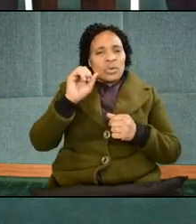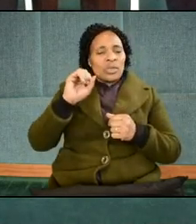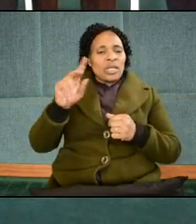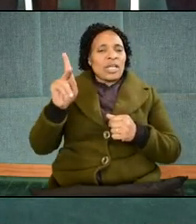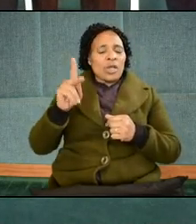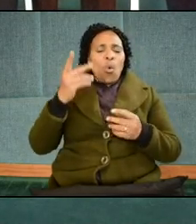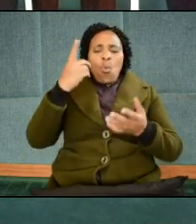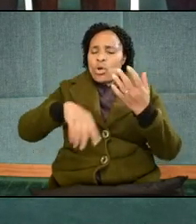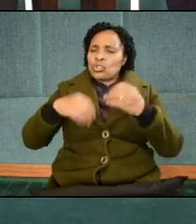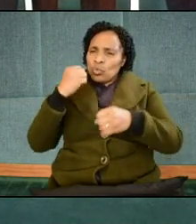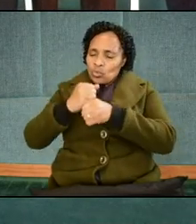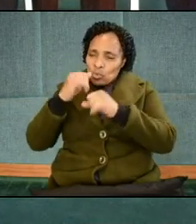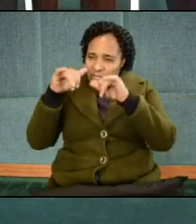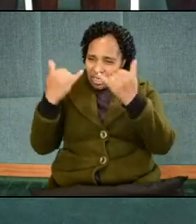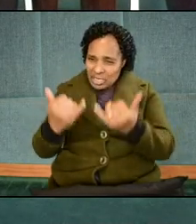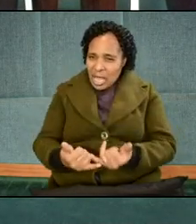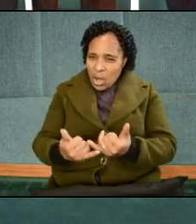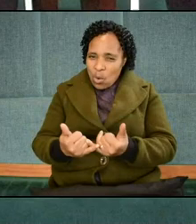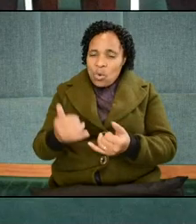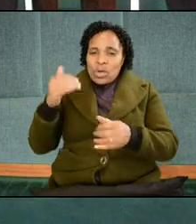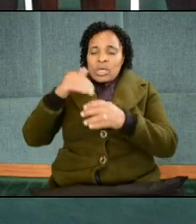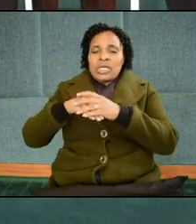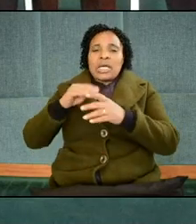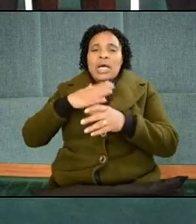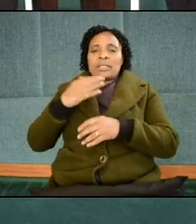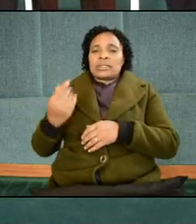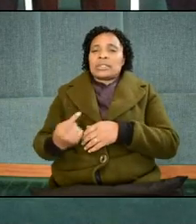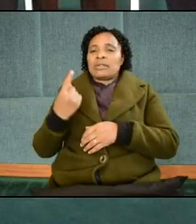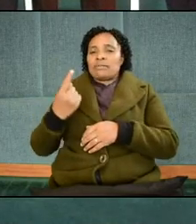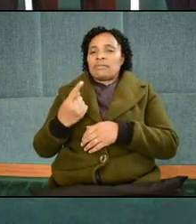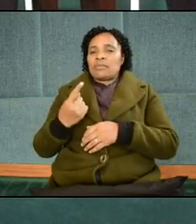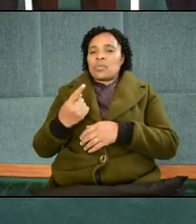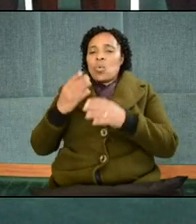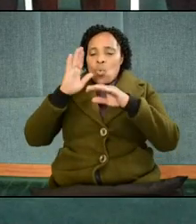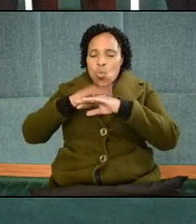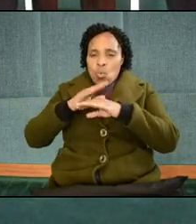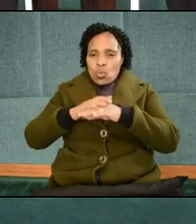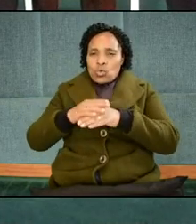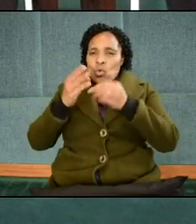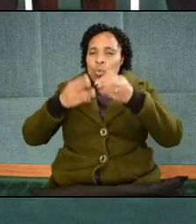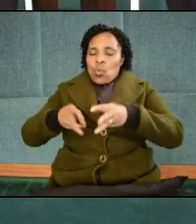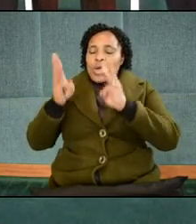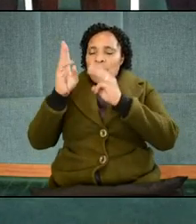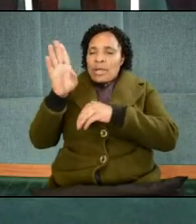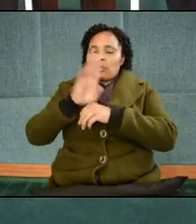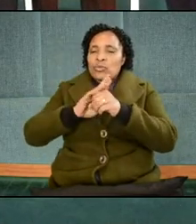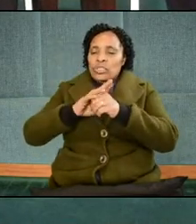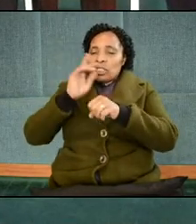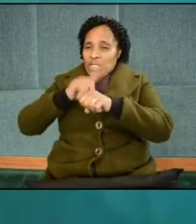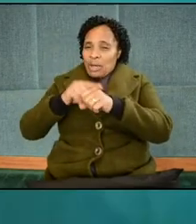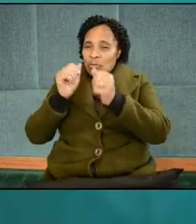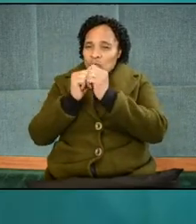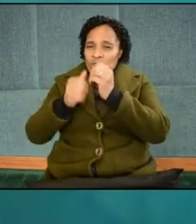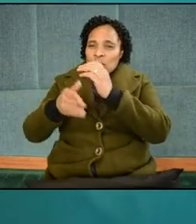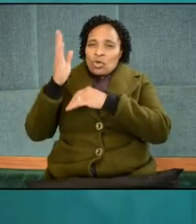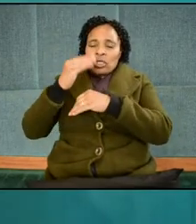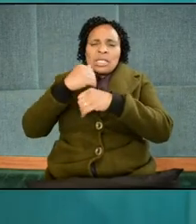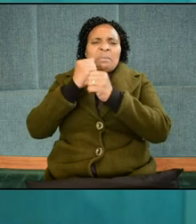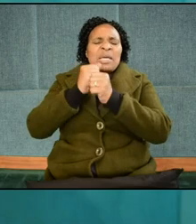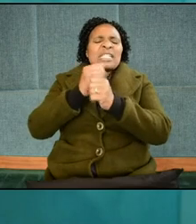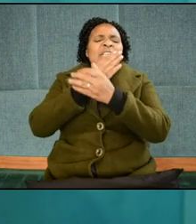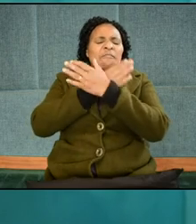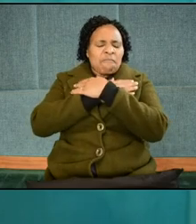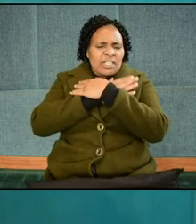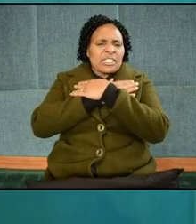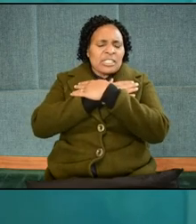Even what we are doing now in and of itself is a good way of spending time with God. So making